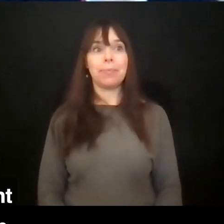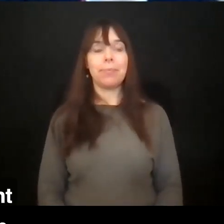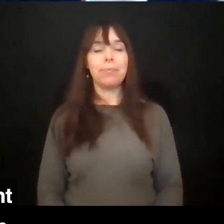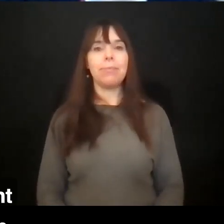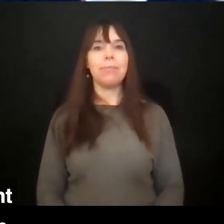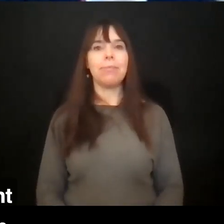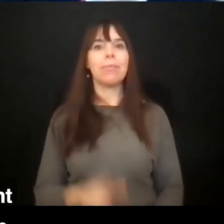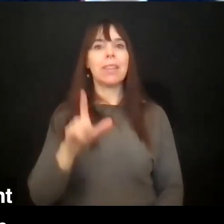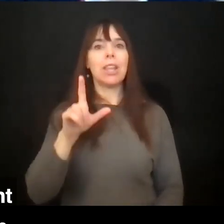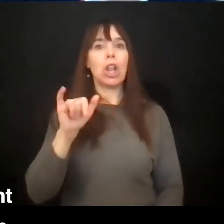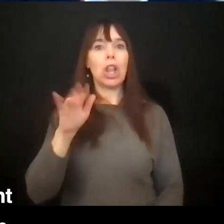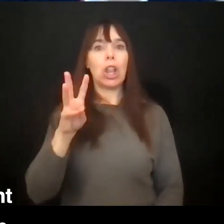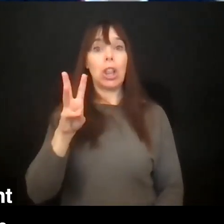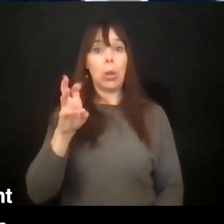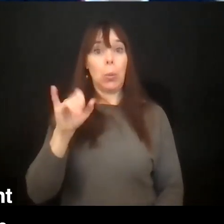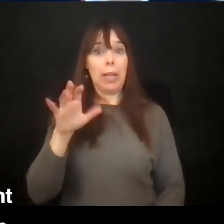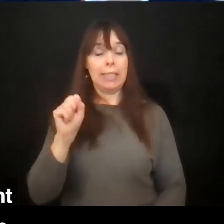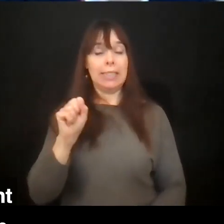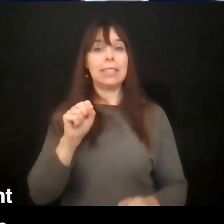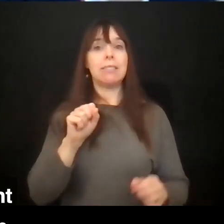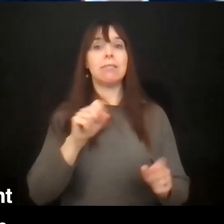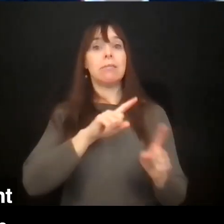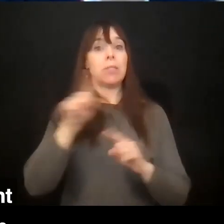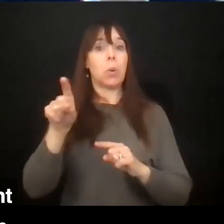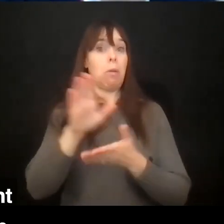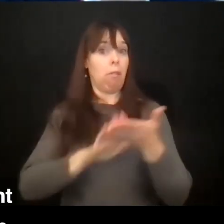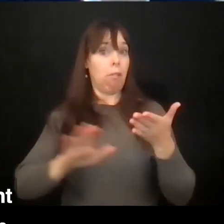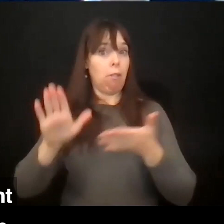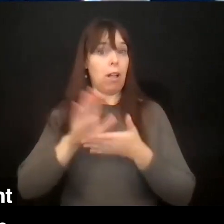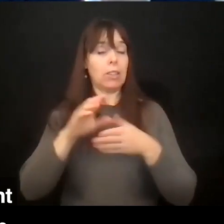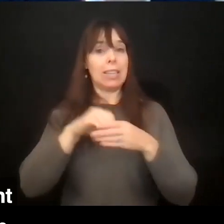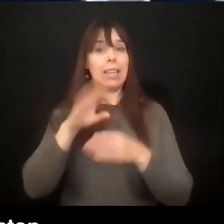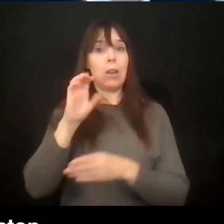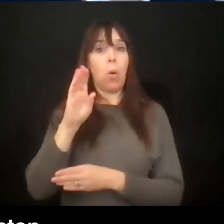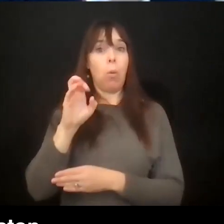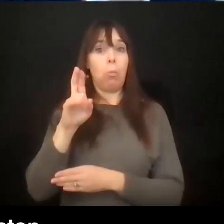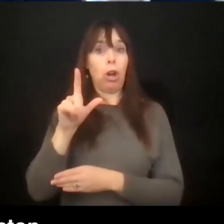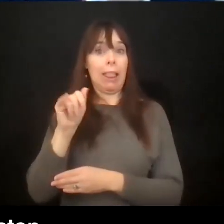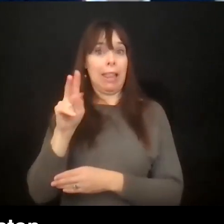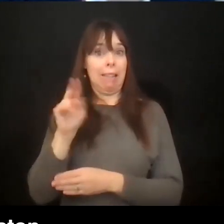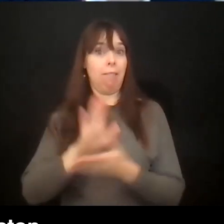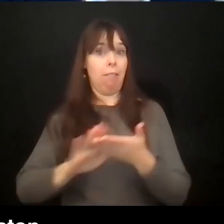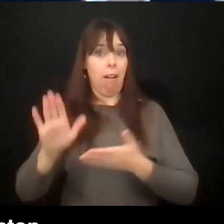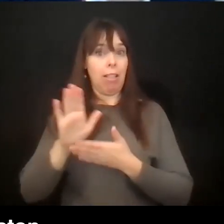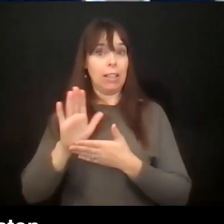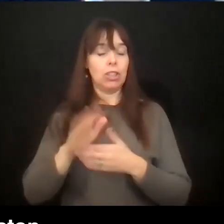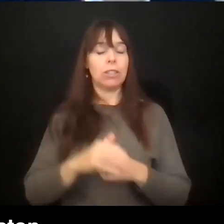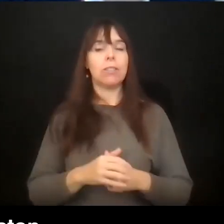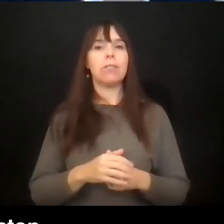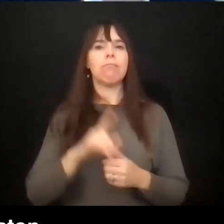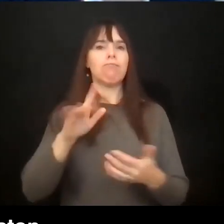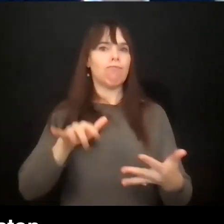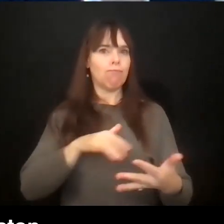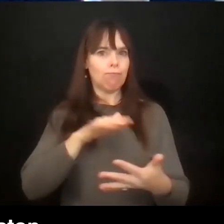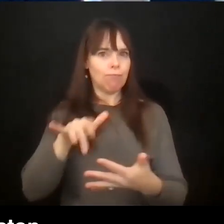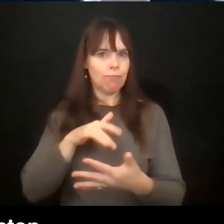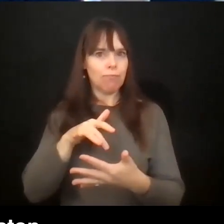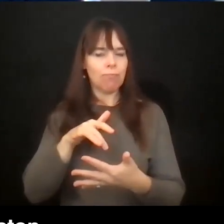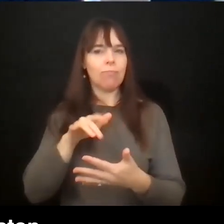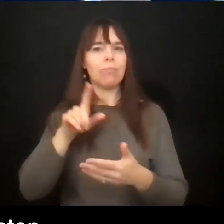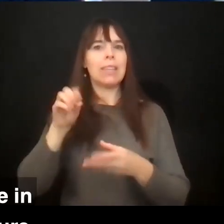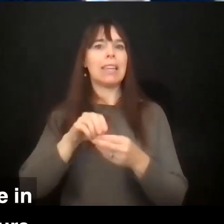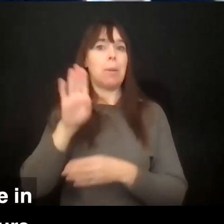Edmonia Lewis went to college at Oberlin. She studied also in